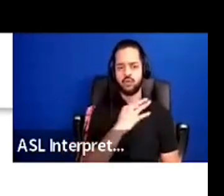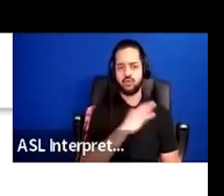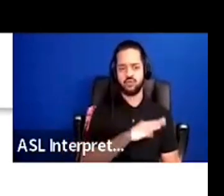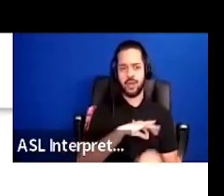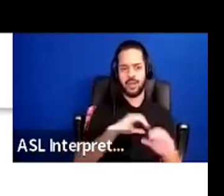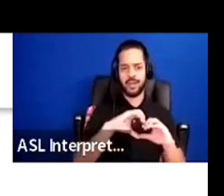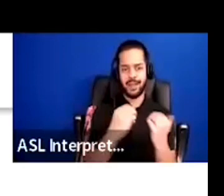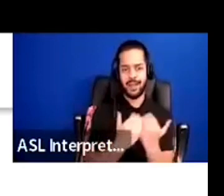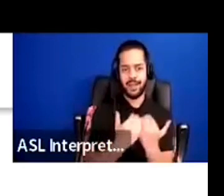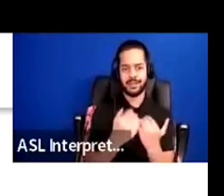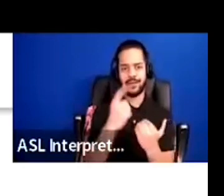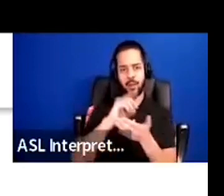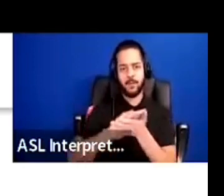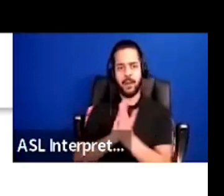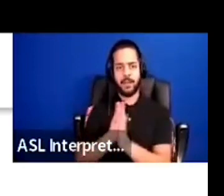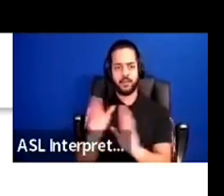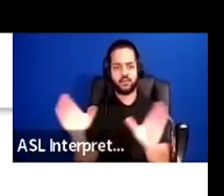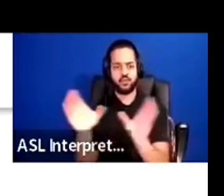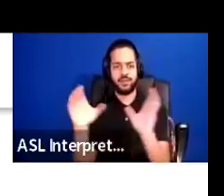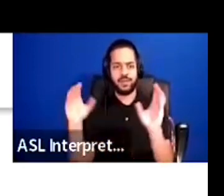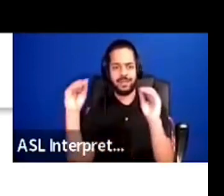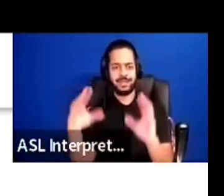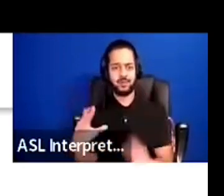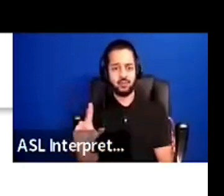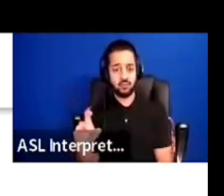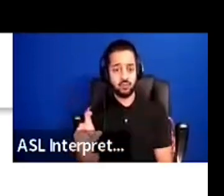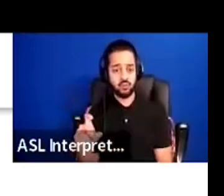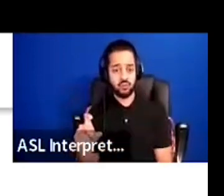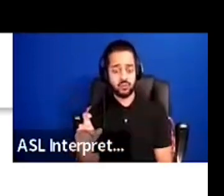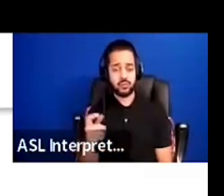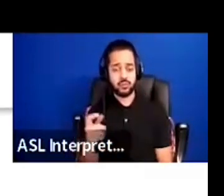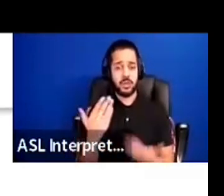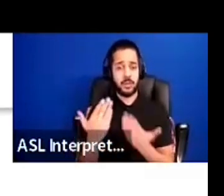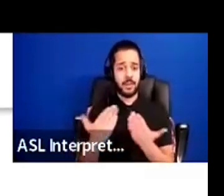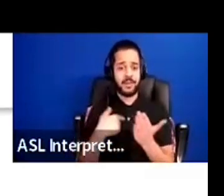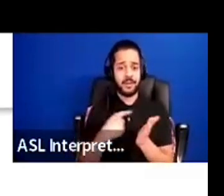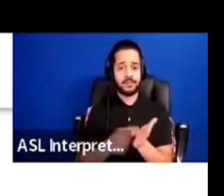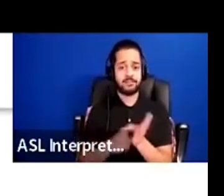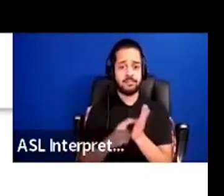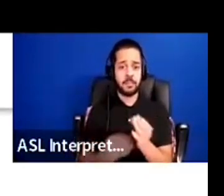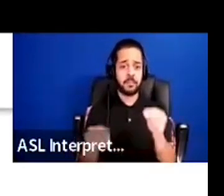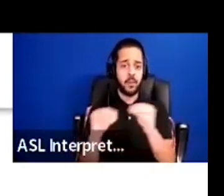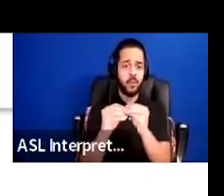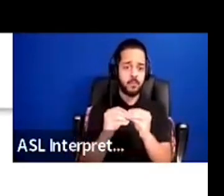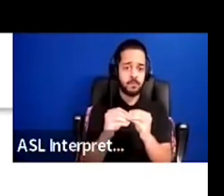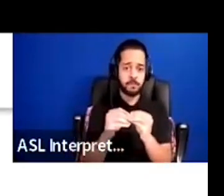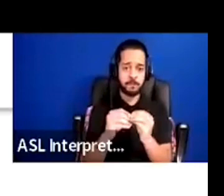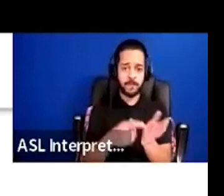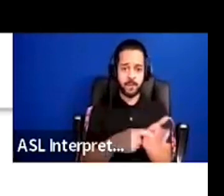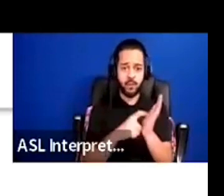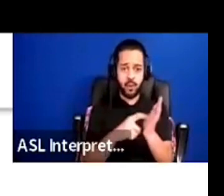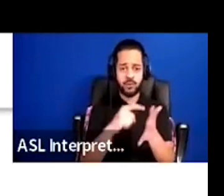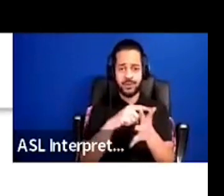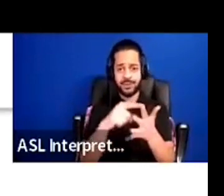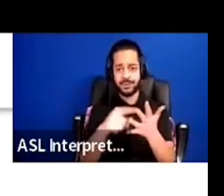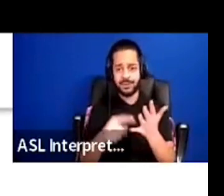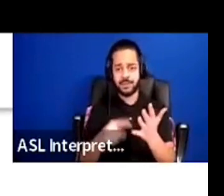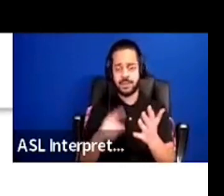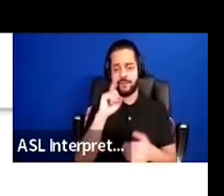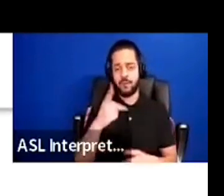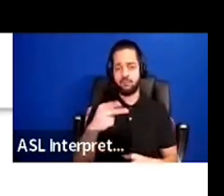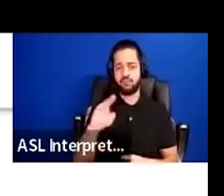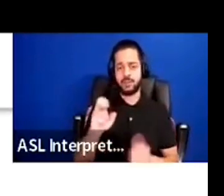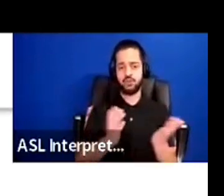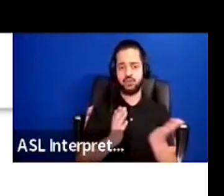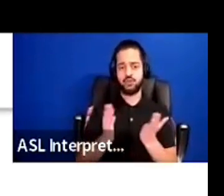a certified teacher? Do we need to require some additional credentialing for our